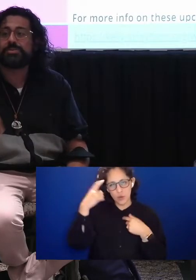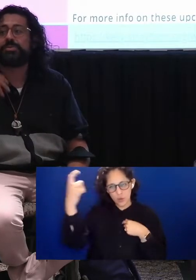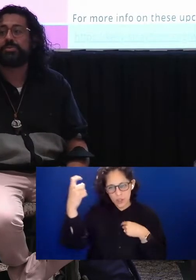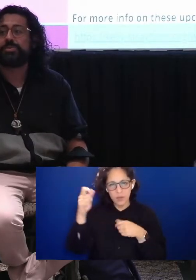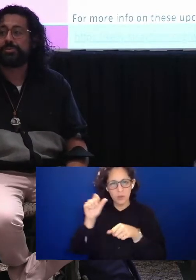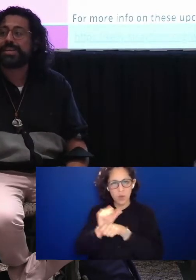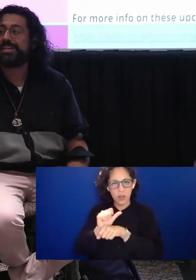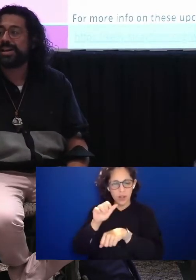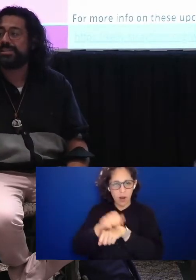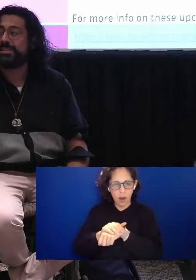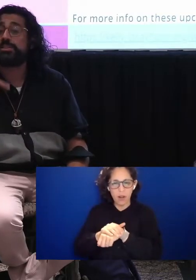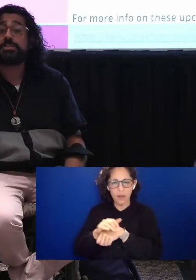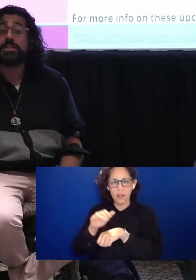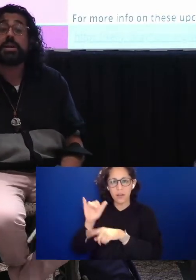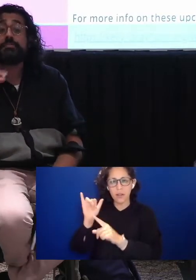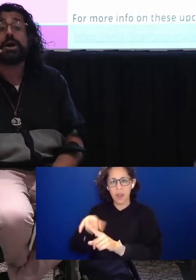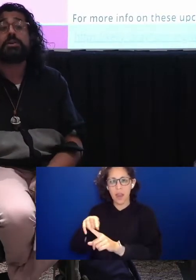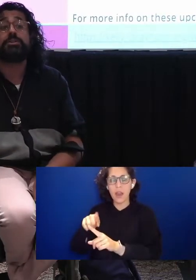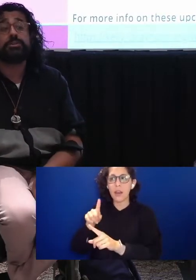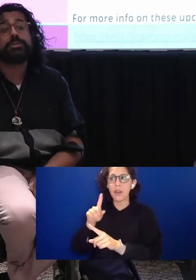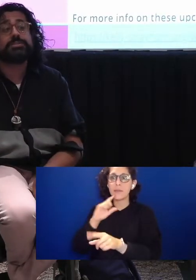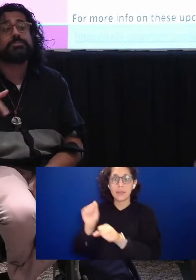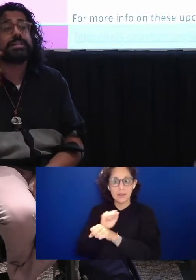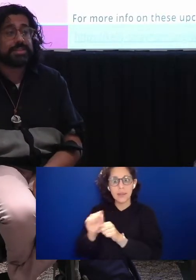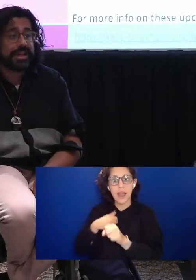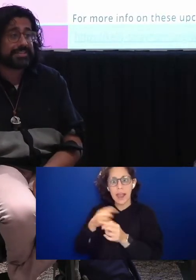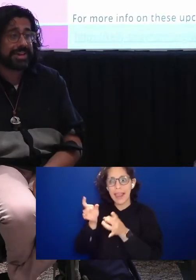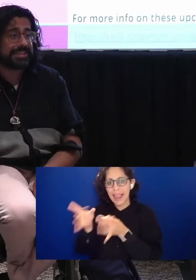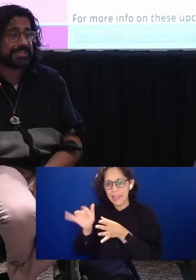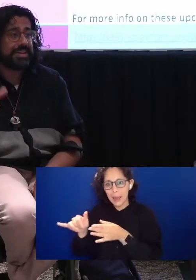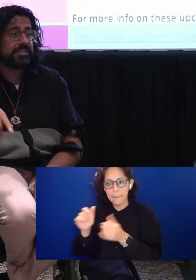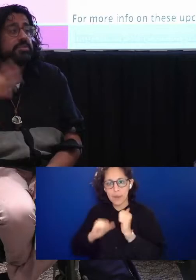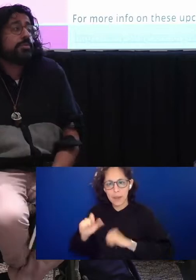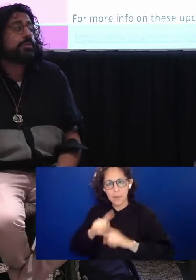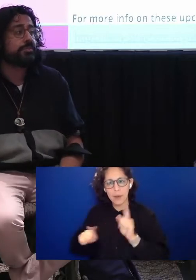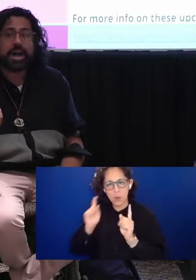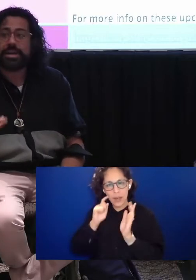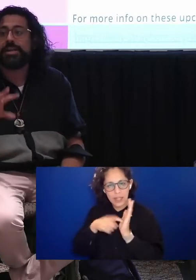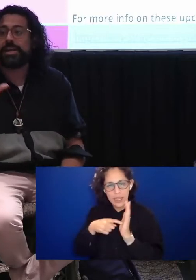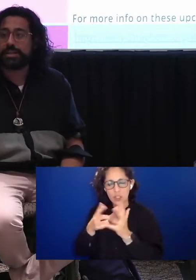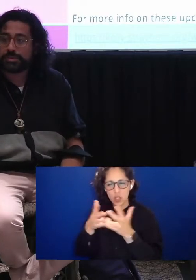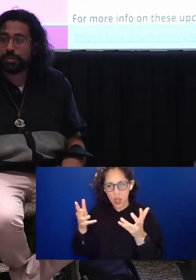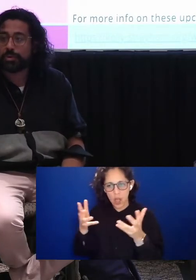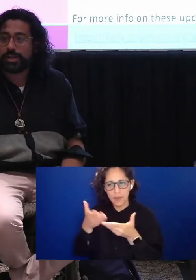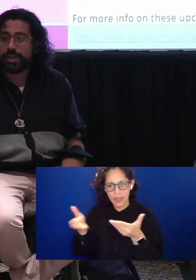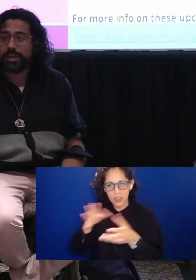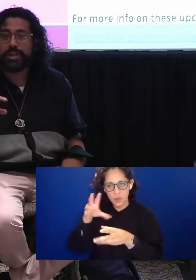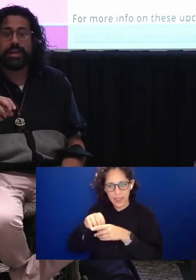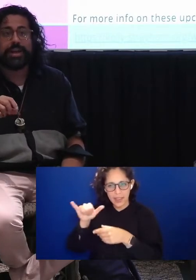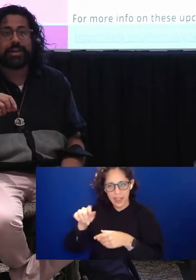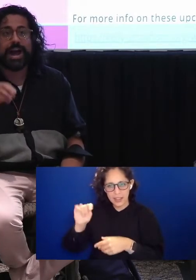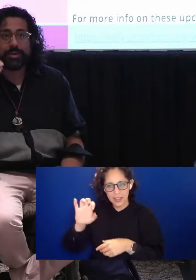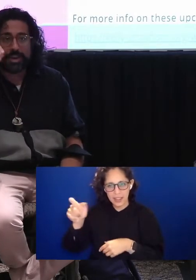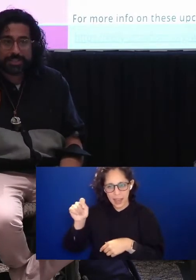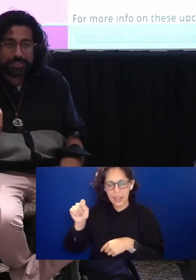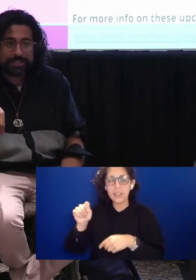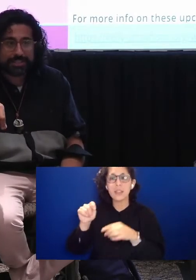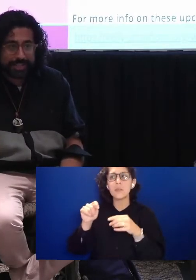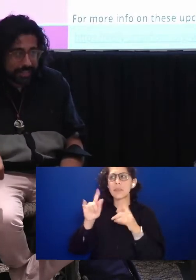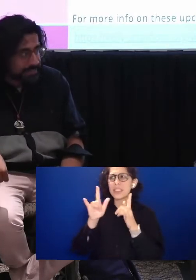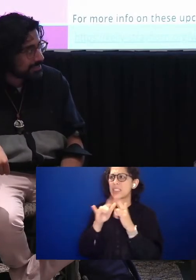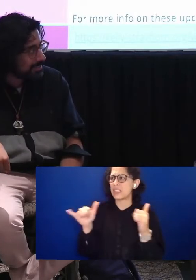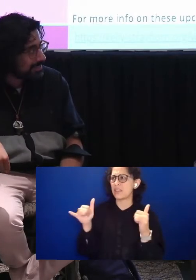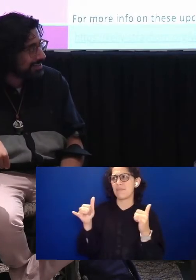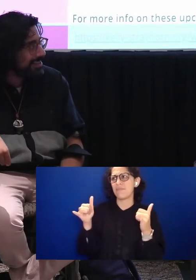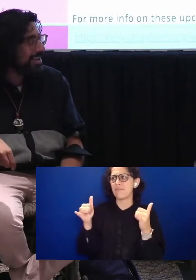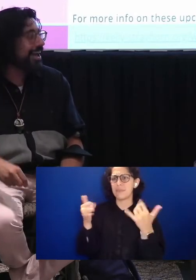that play, I also recognize that there's a lot about colonialism in that text that's worth mining and exploring, and how can I dig